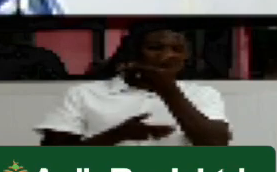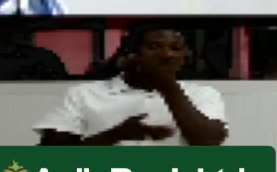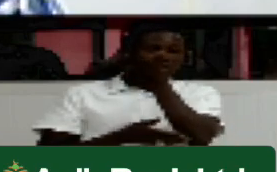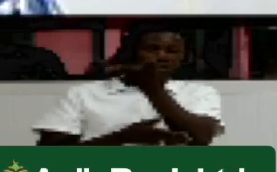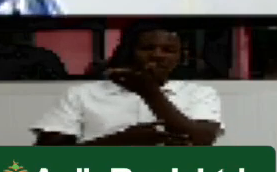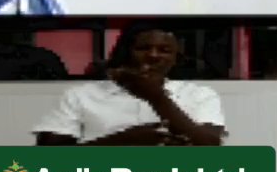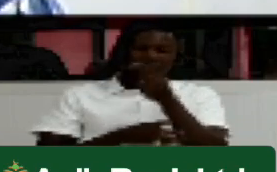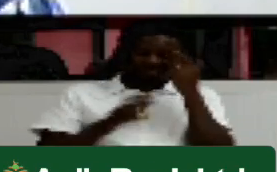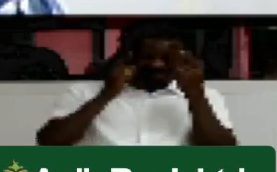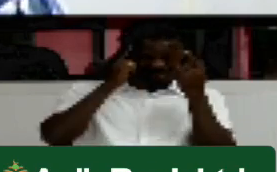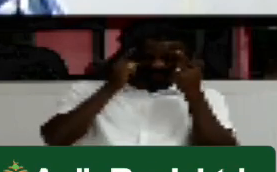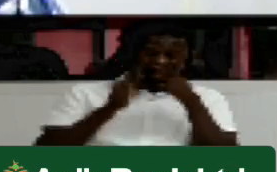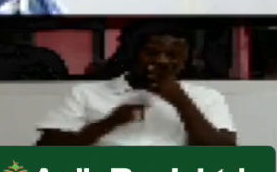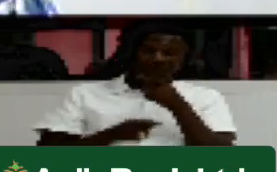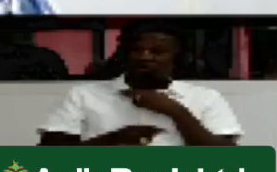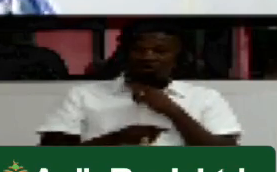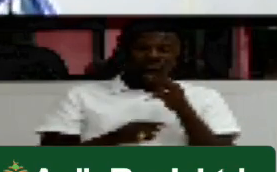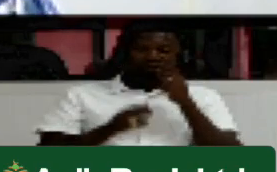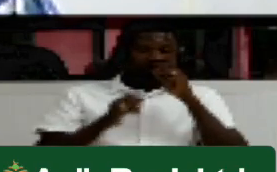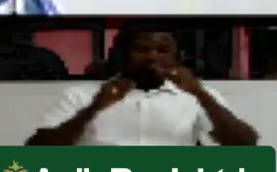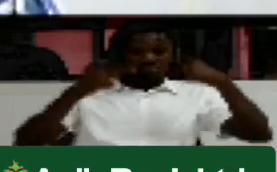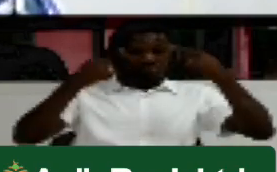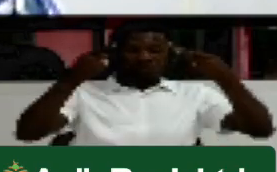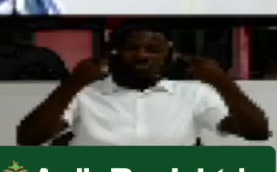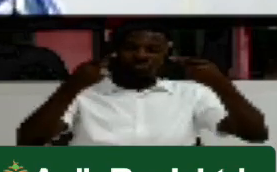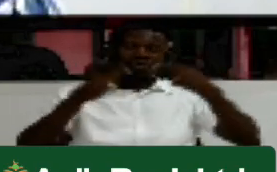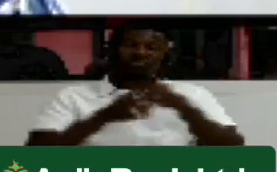that he will not fulfill it